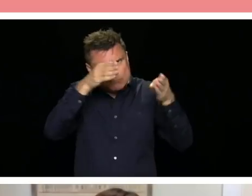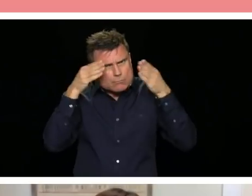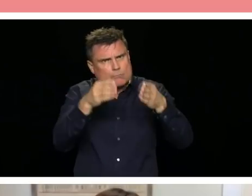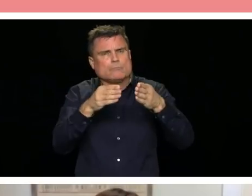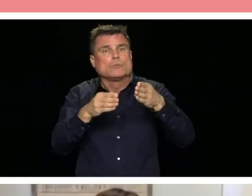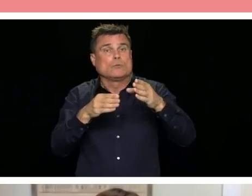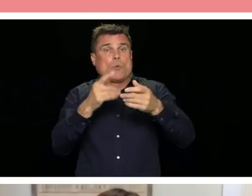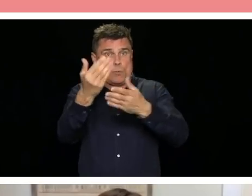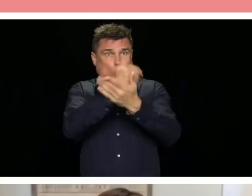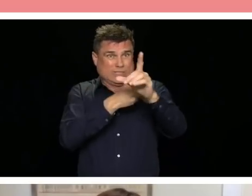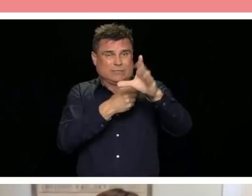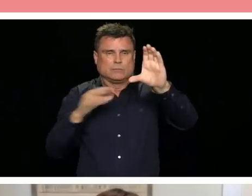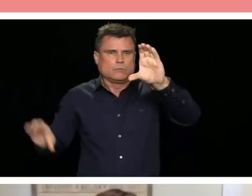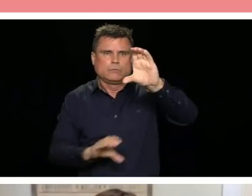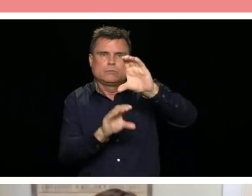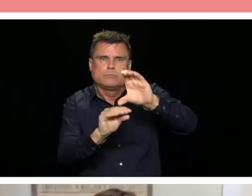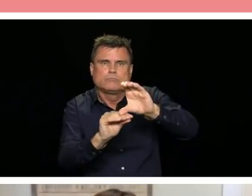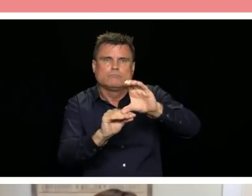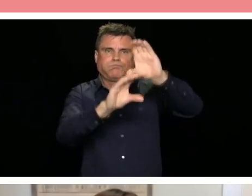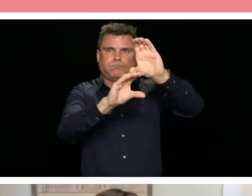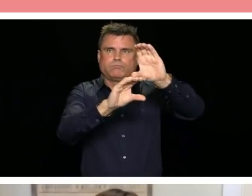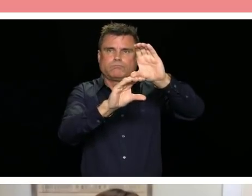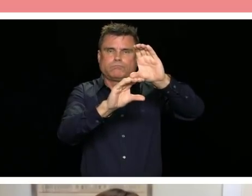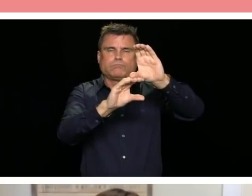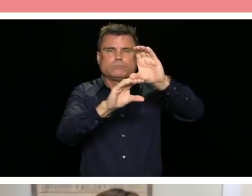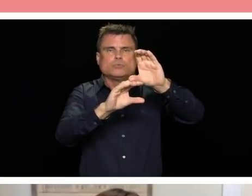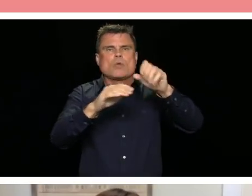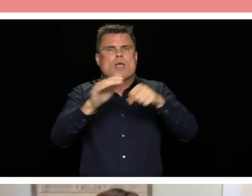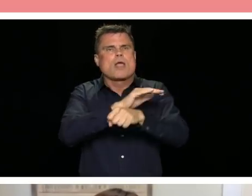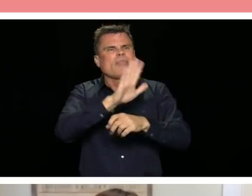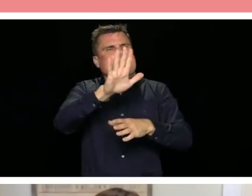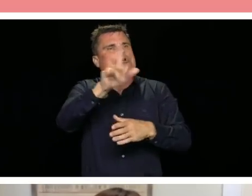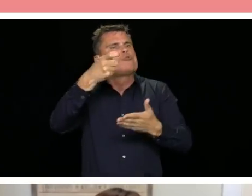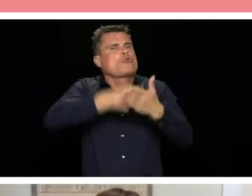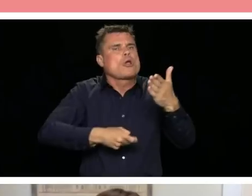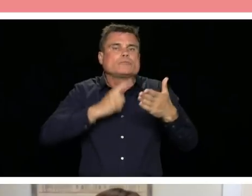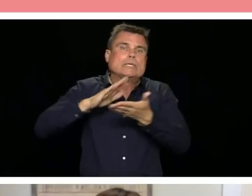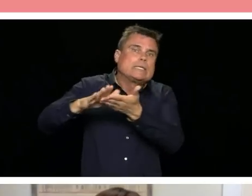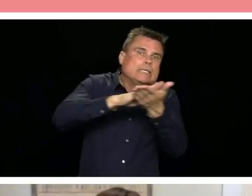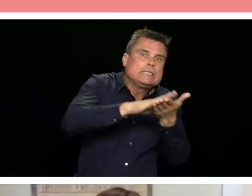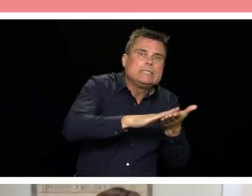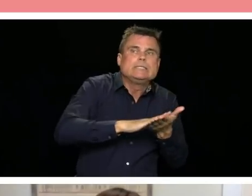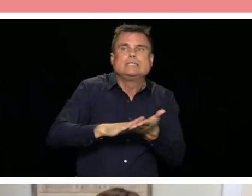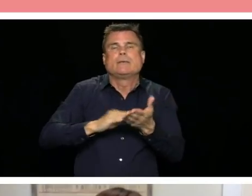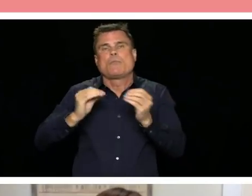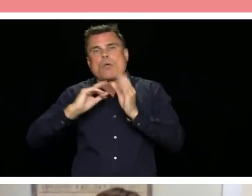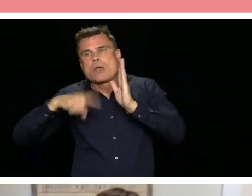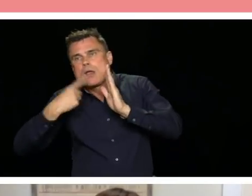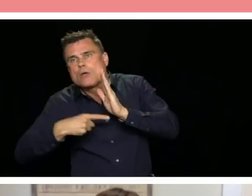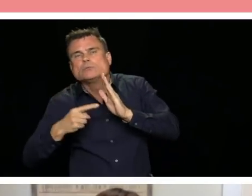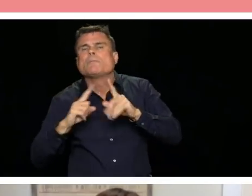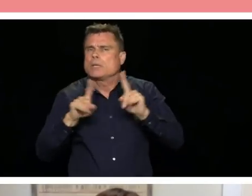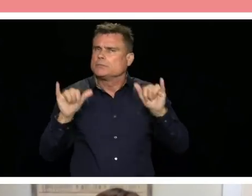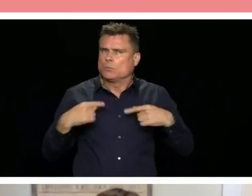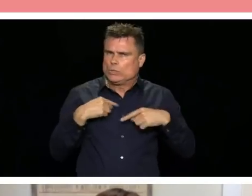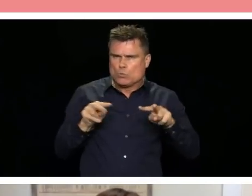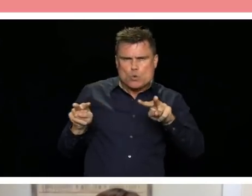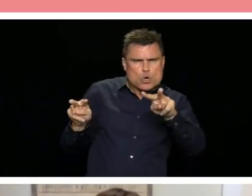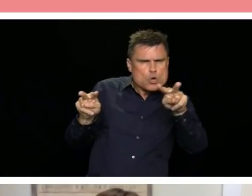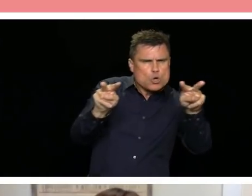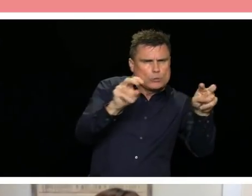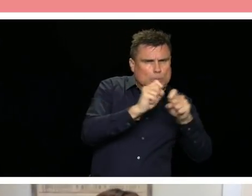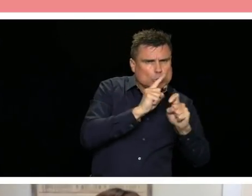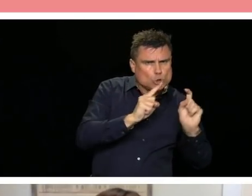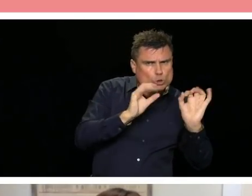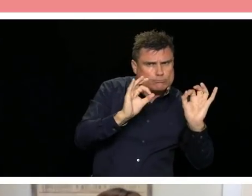look at the needs, and we'll definitely provide more updates once we have that available. And we know it is important, like I mentioned earlier, that childcare is